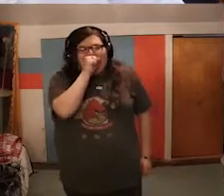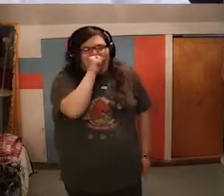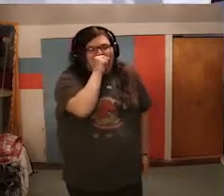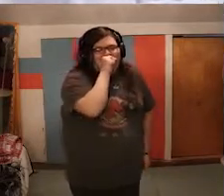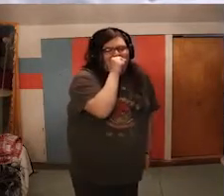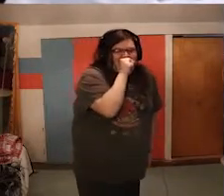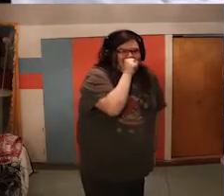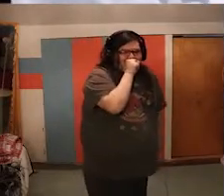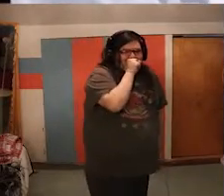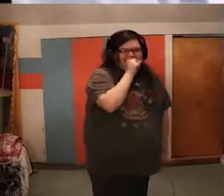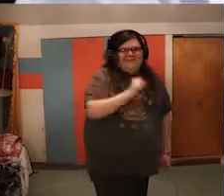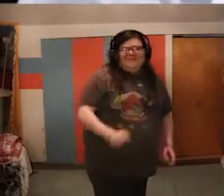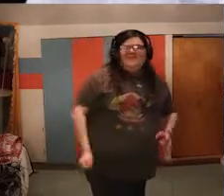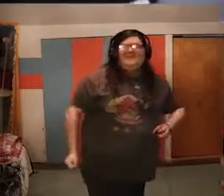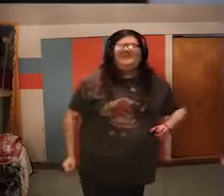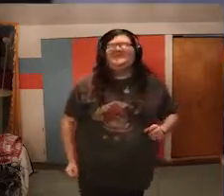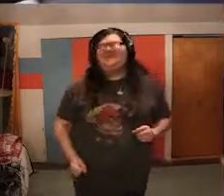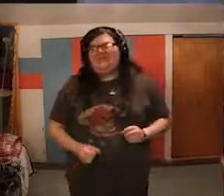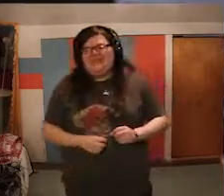Well,